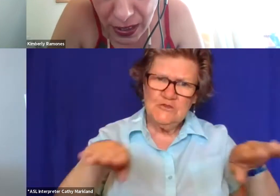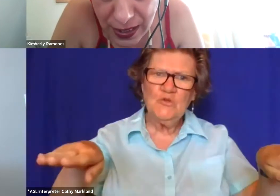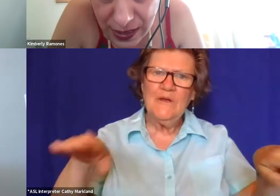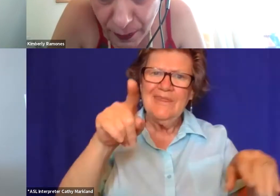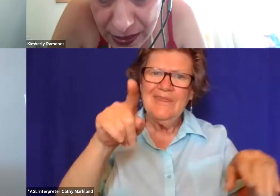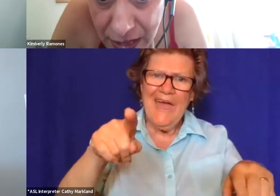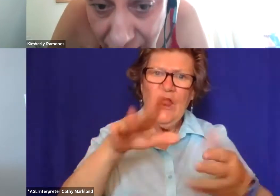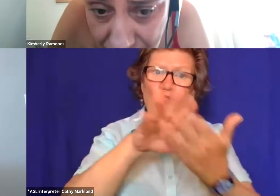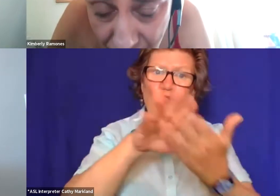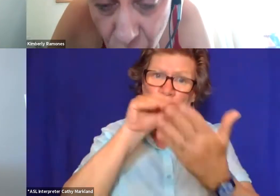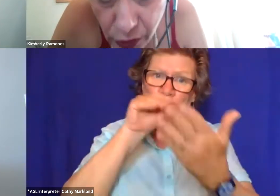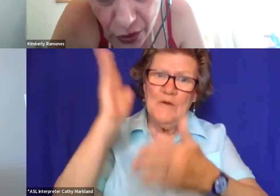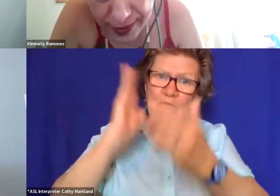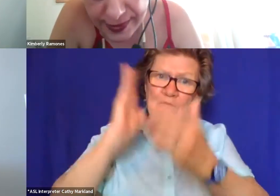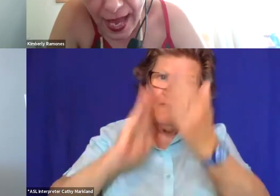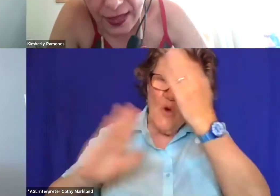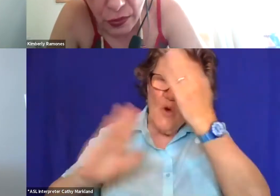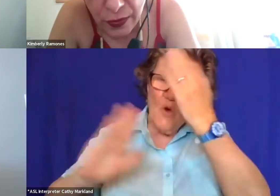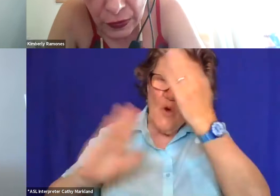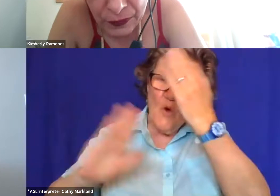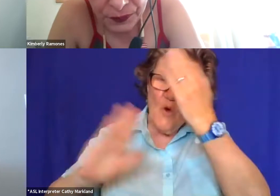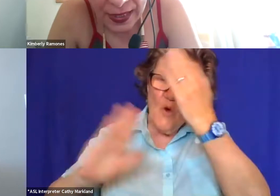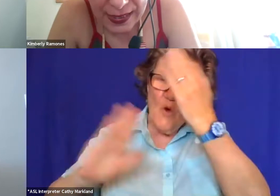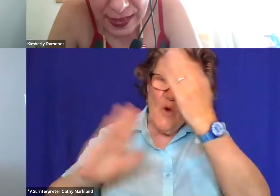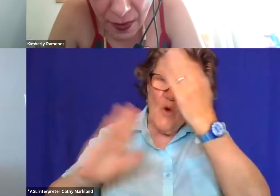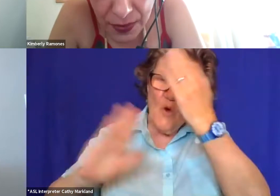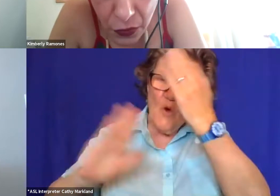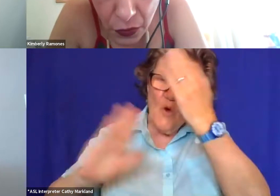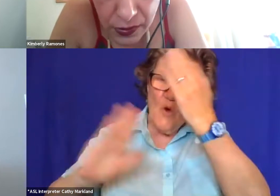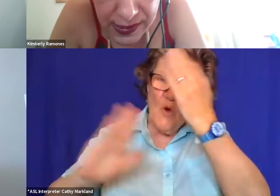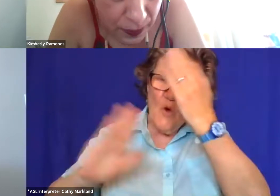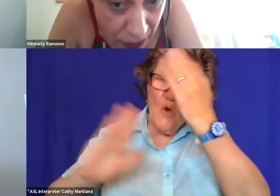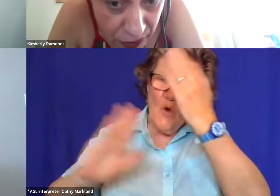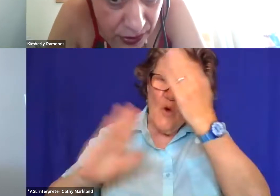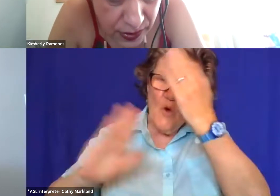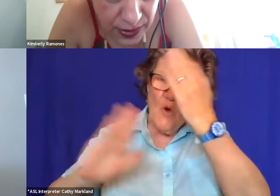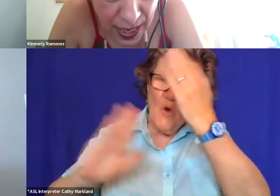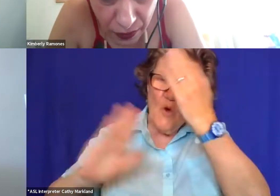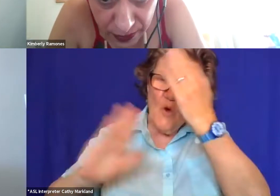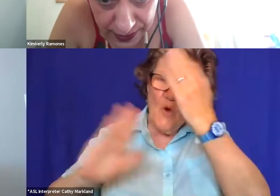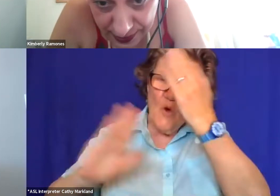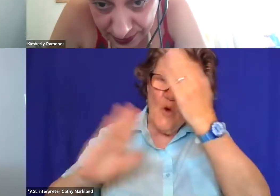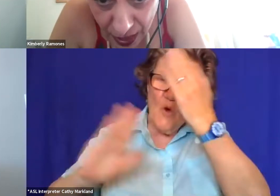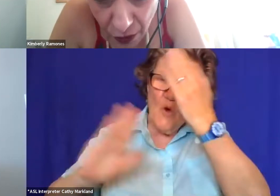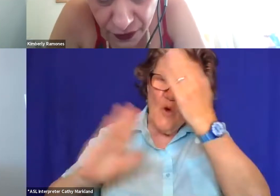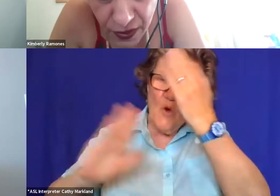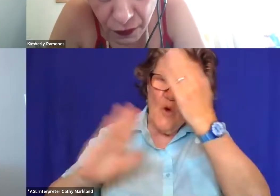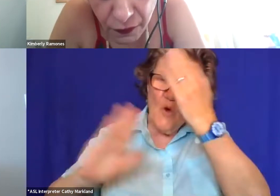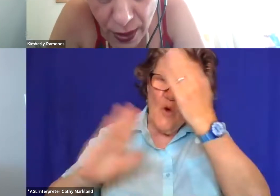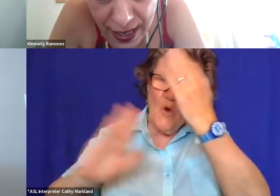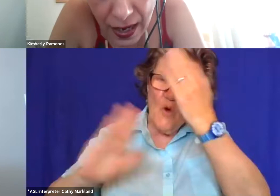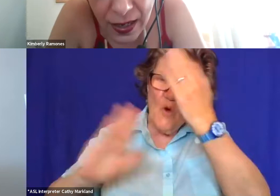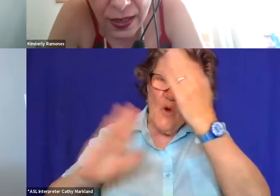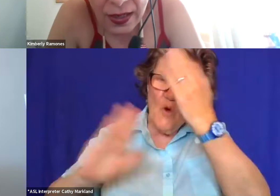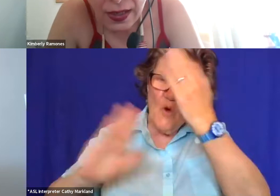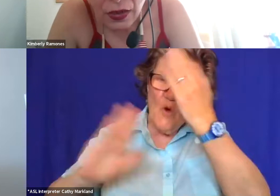And so there will be services offered even outside of, you know, your child's IEP as